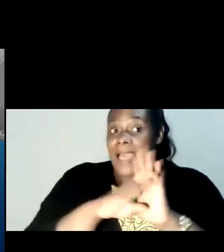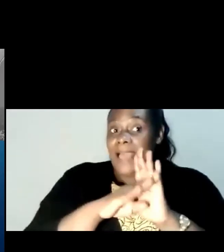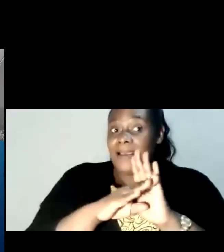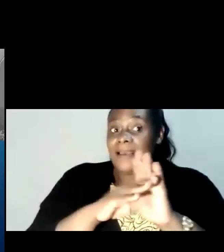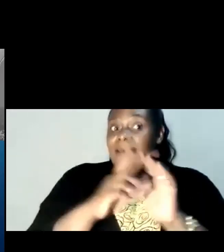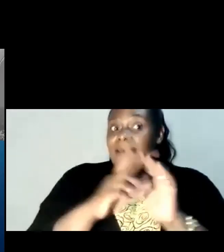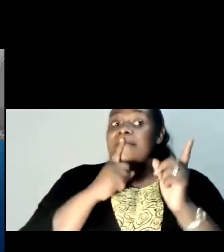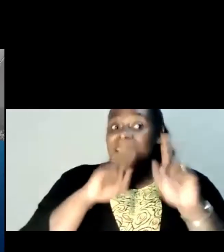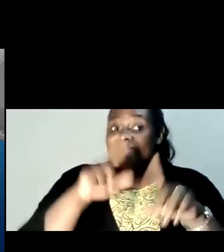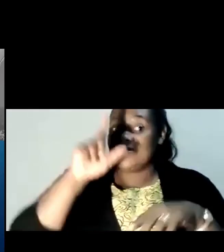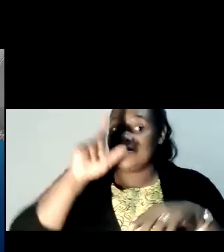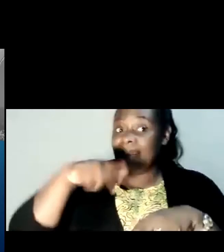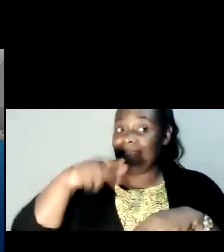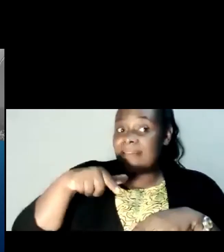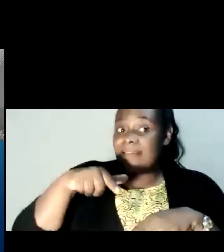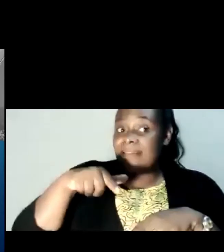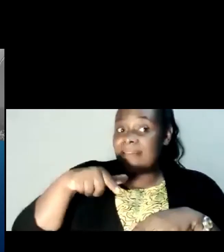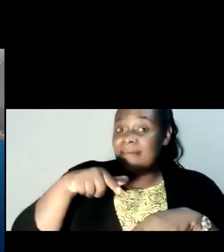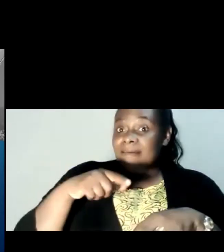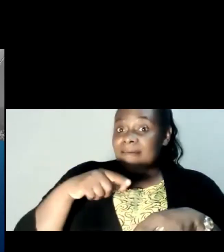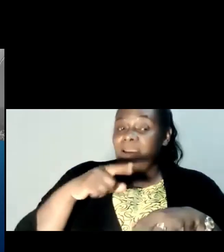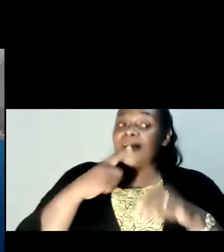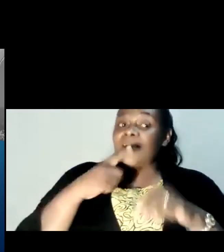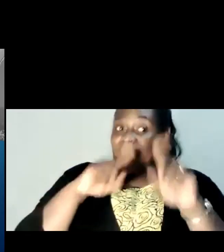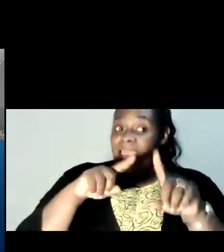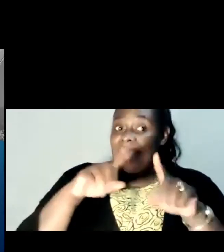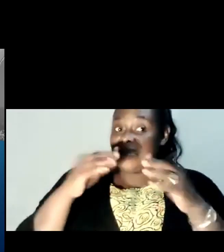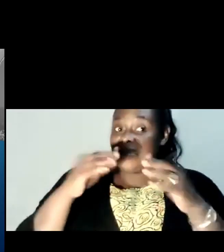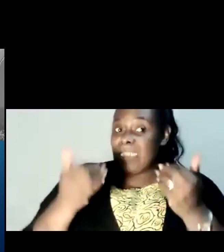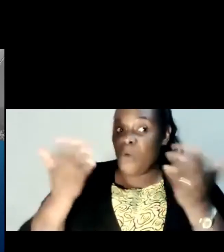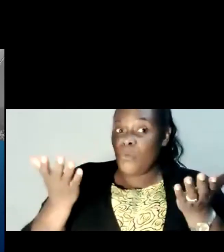or would you like me to answer it now?